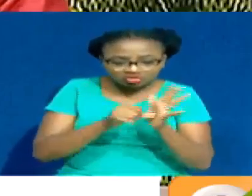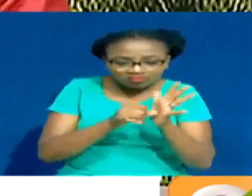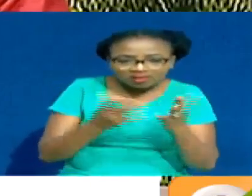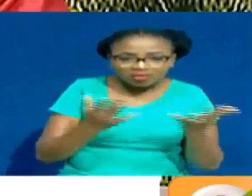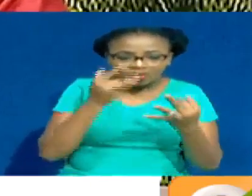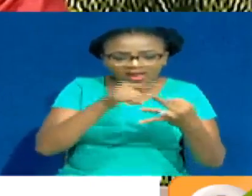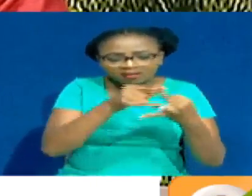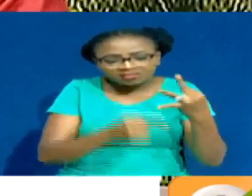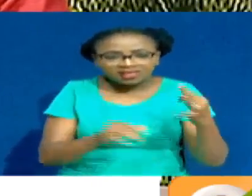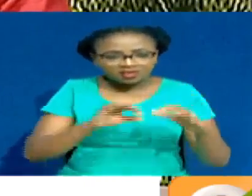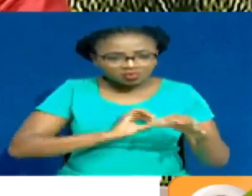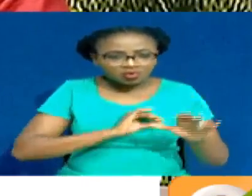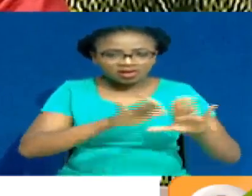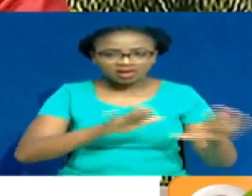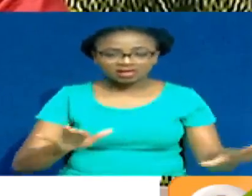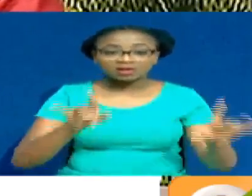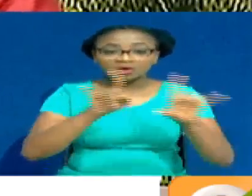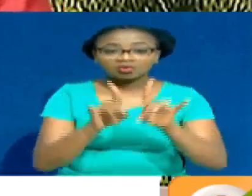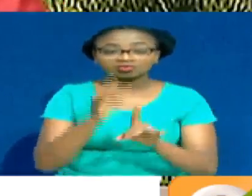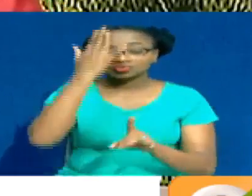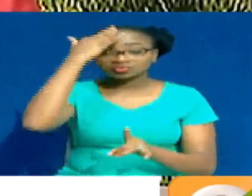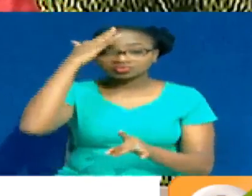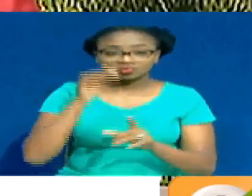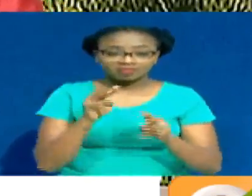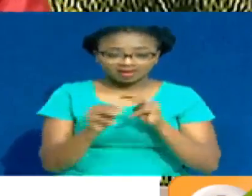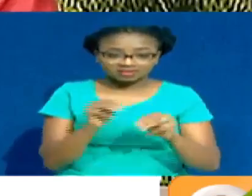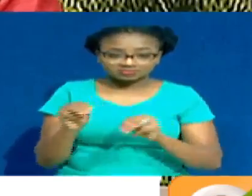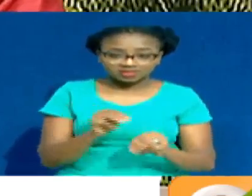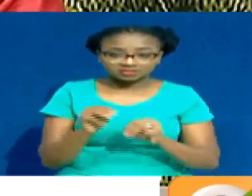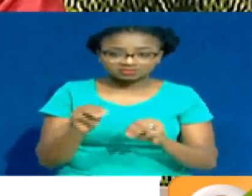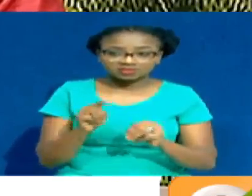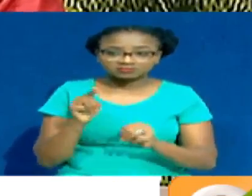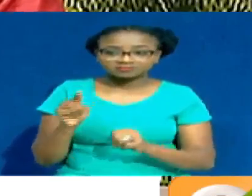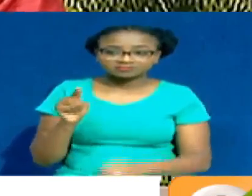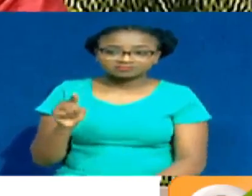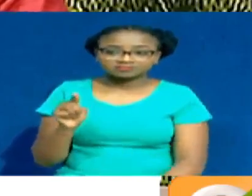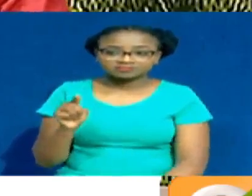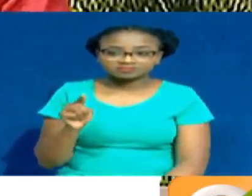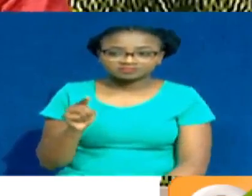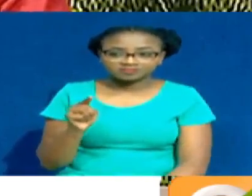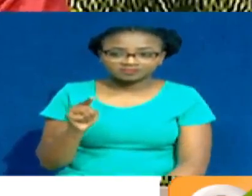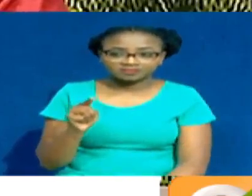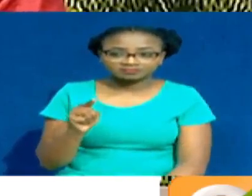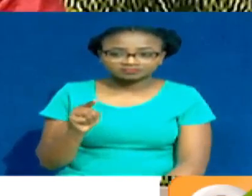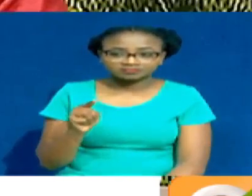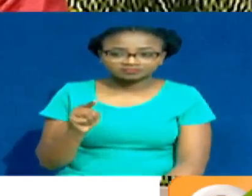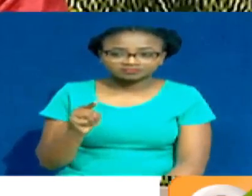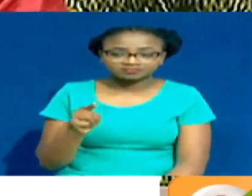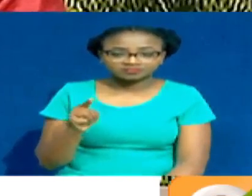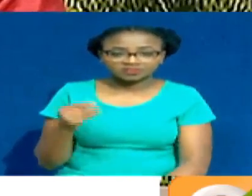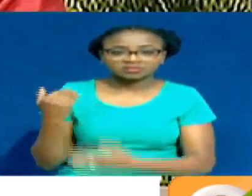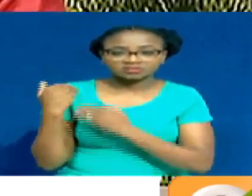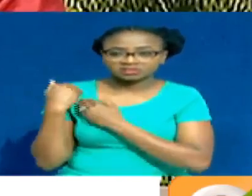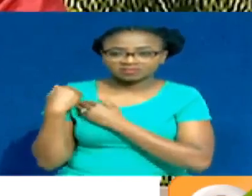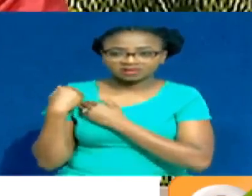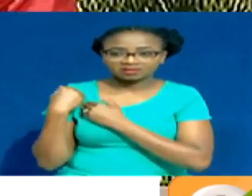of the NLC, as far as historical land injustices is concerned, is still an active mandate. And